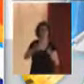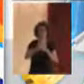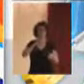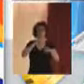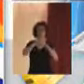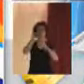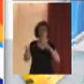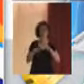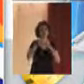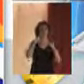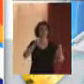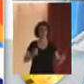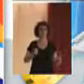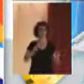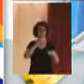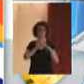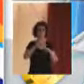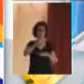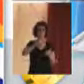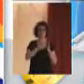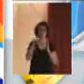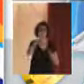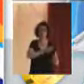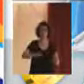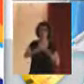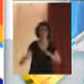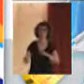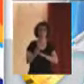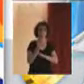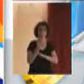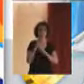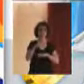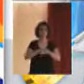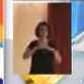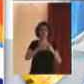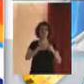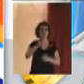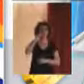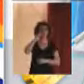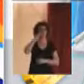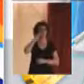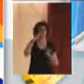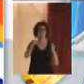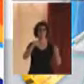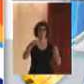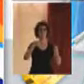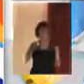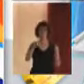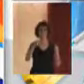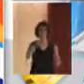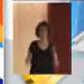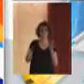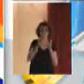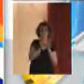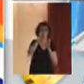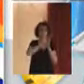for giving us the opportunity of presenting Círculo de Salud Health Circles, which